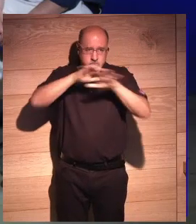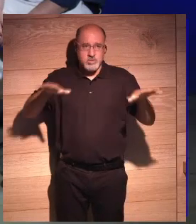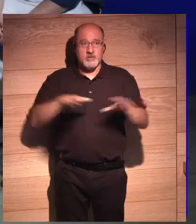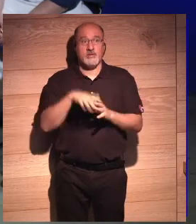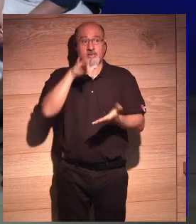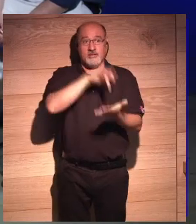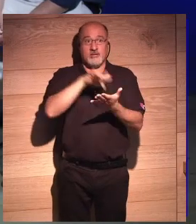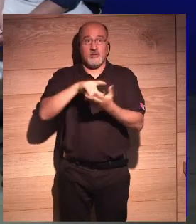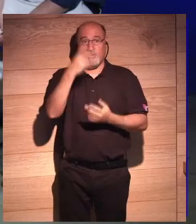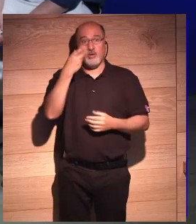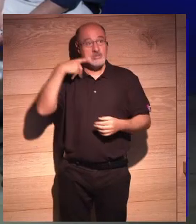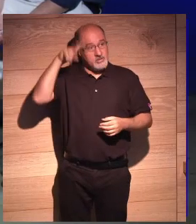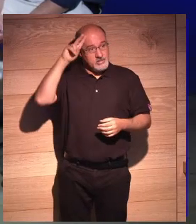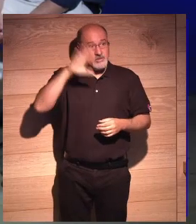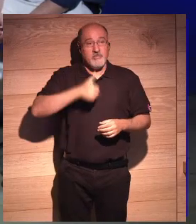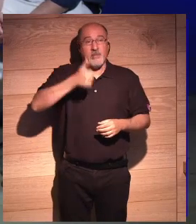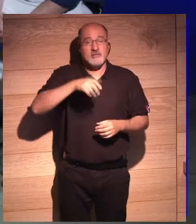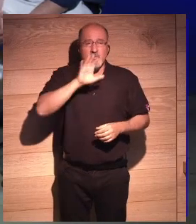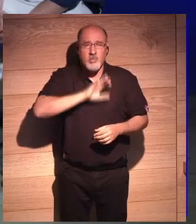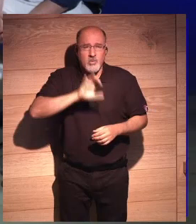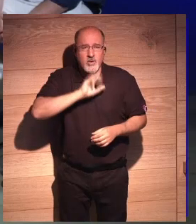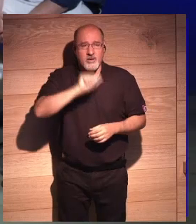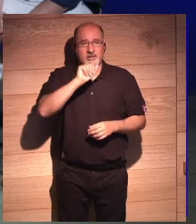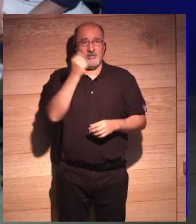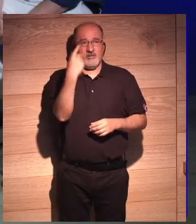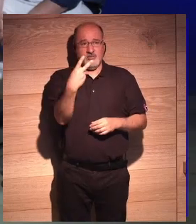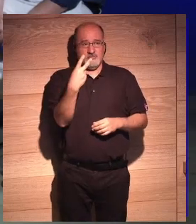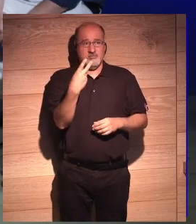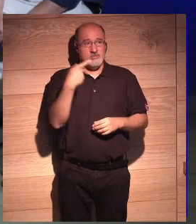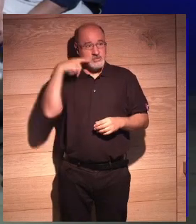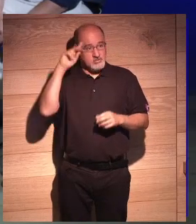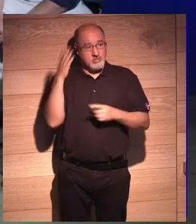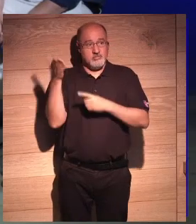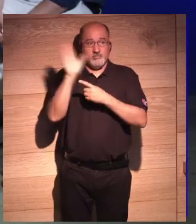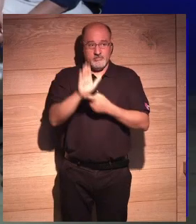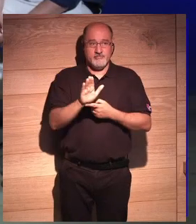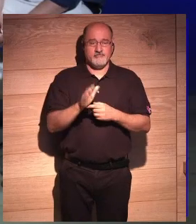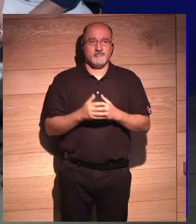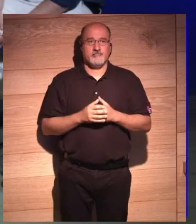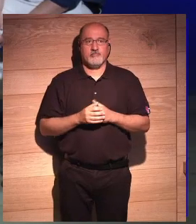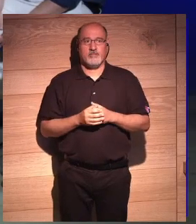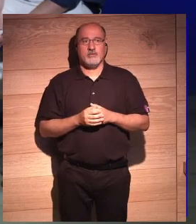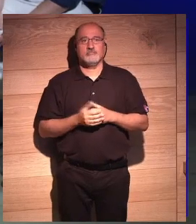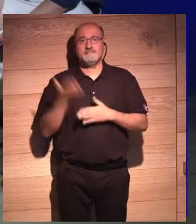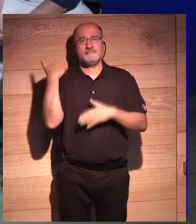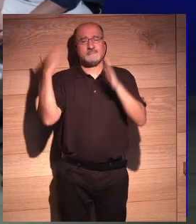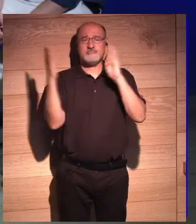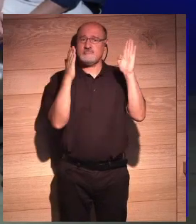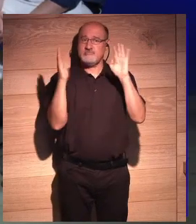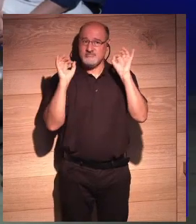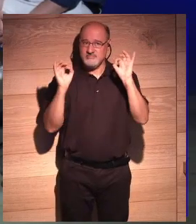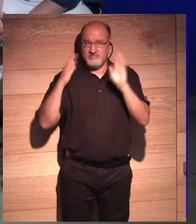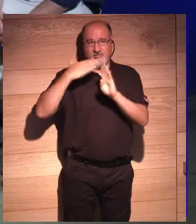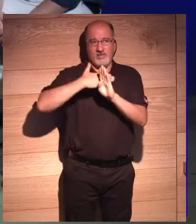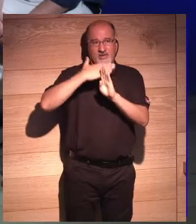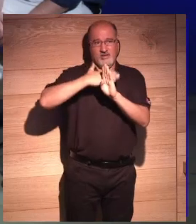about claiming against different things. And one of the most interesting experiences was that, well, by